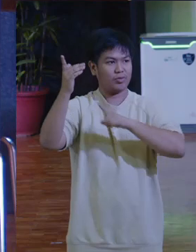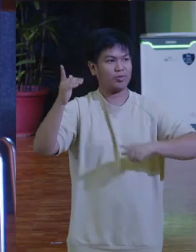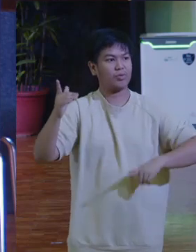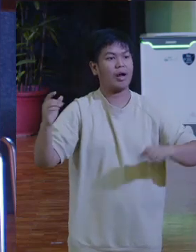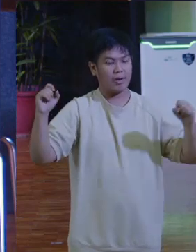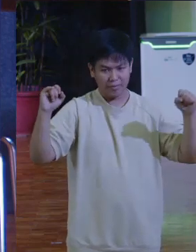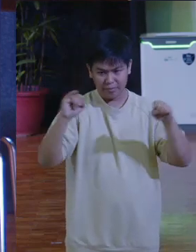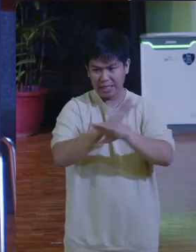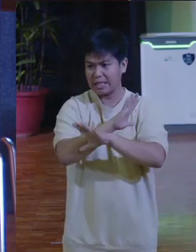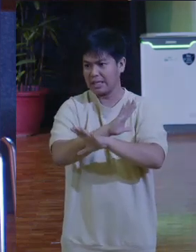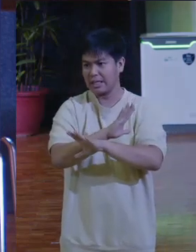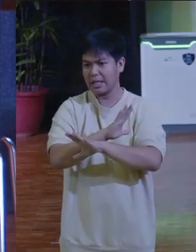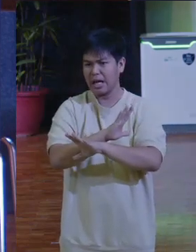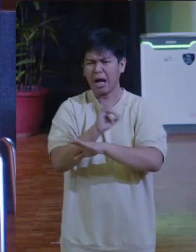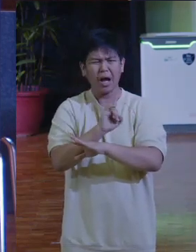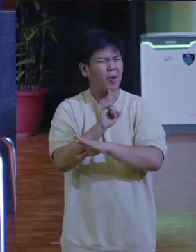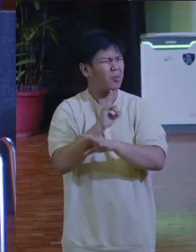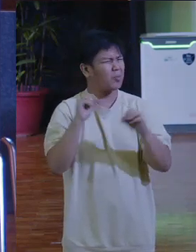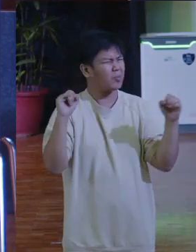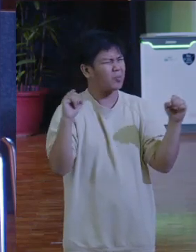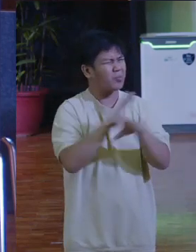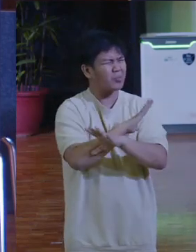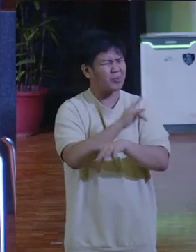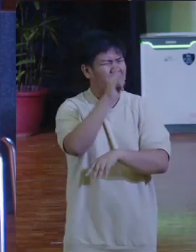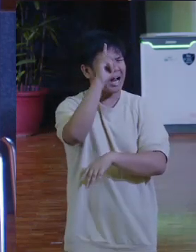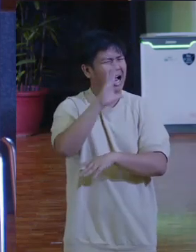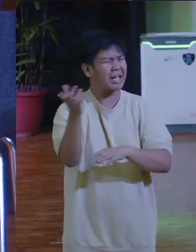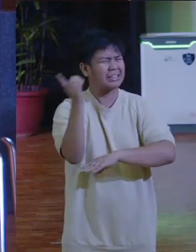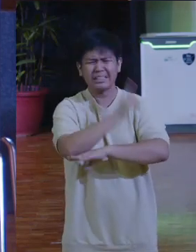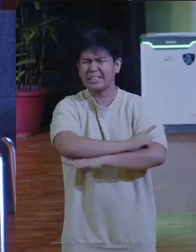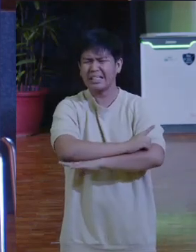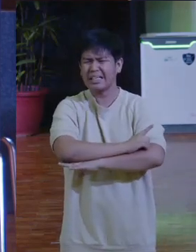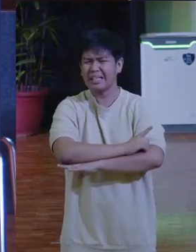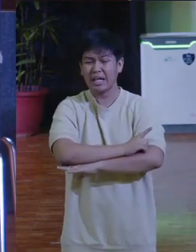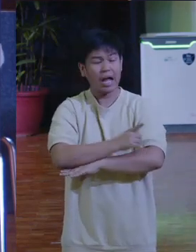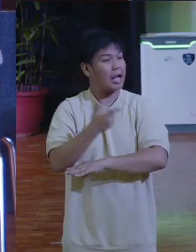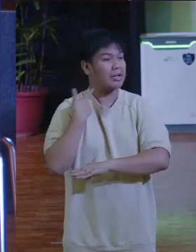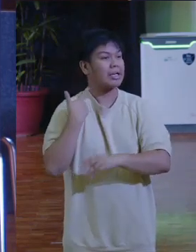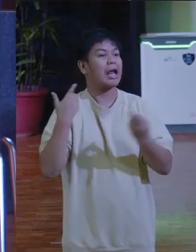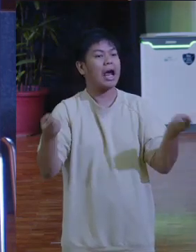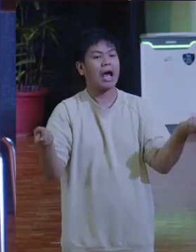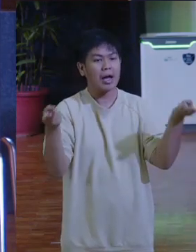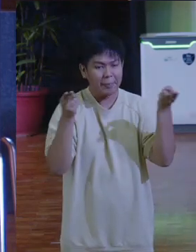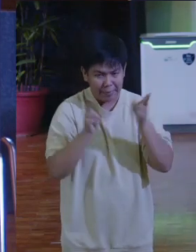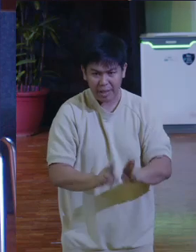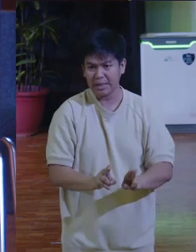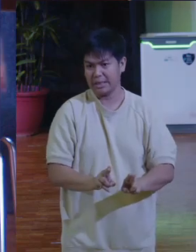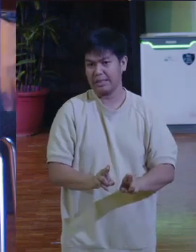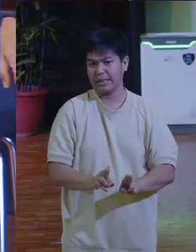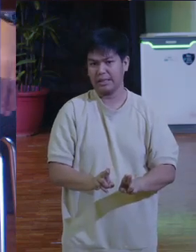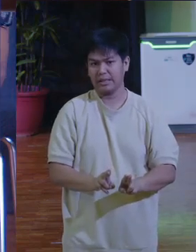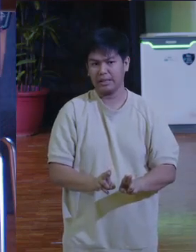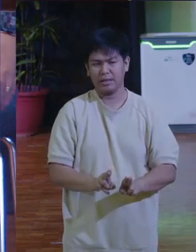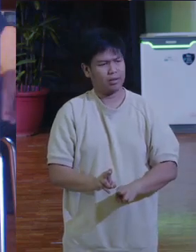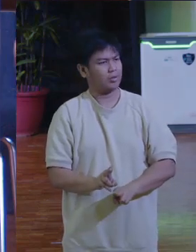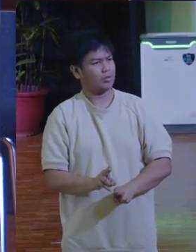comes. So yung day of God's vengeance, hindi pa fulfilled nung sila ay